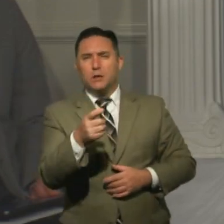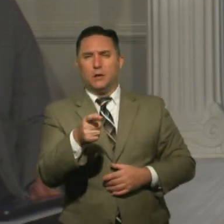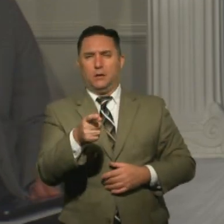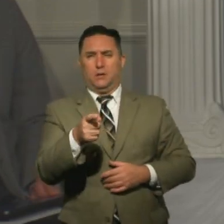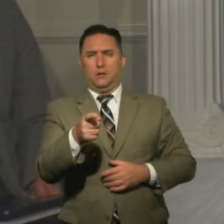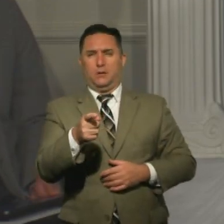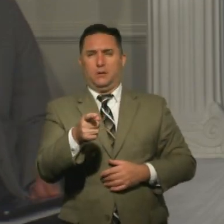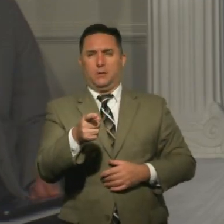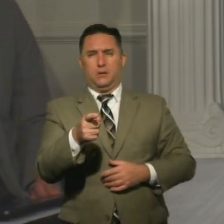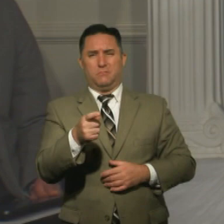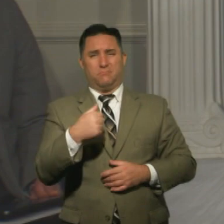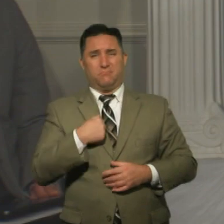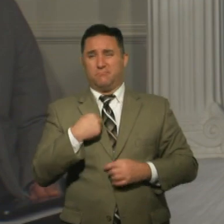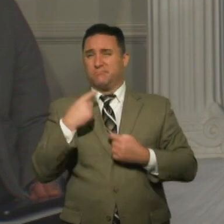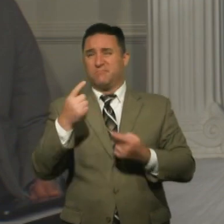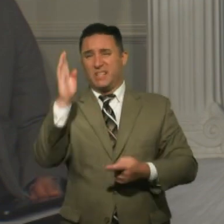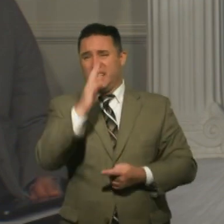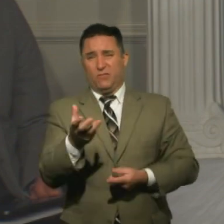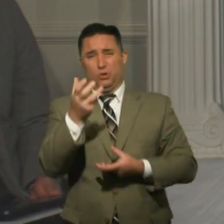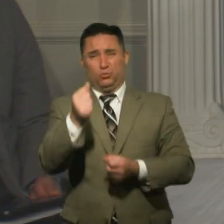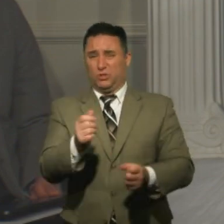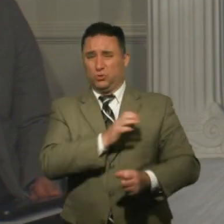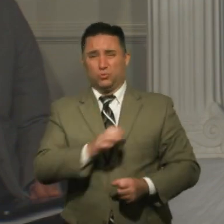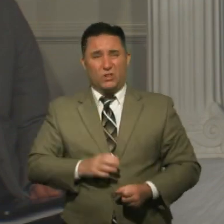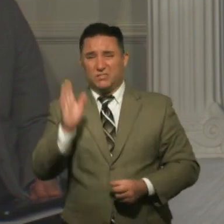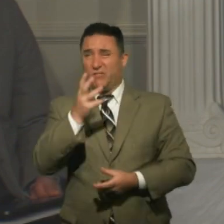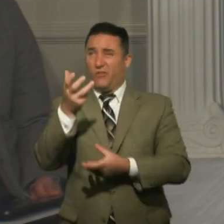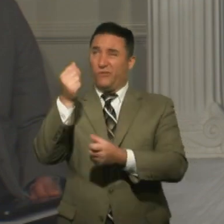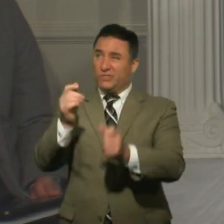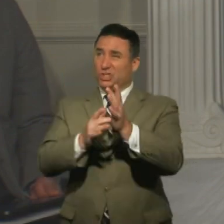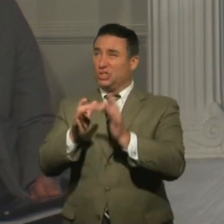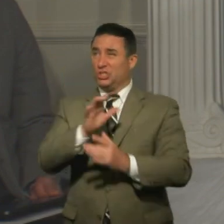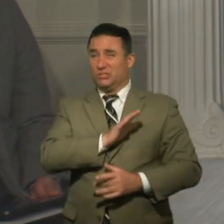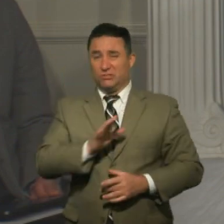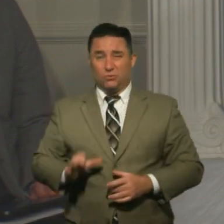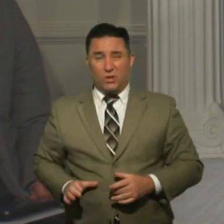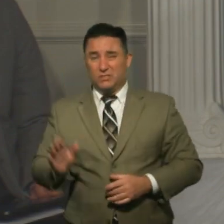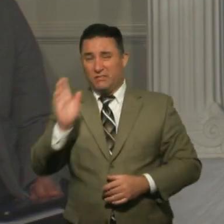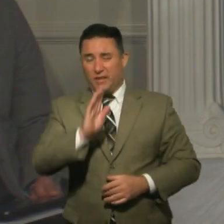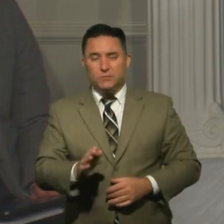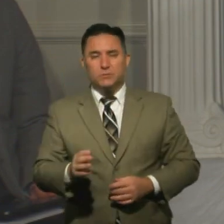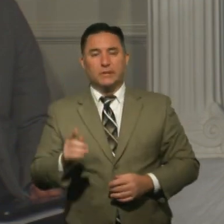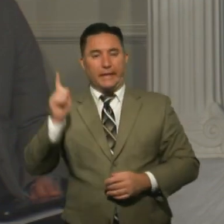ever trusted Christ, I've never put my faith in him, he wants you to do so.